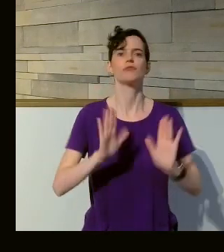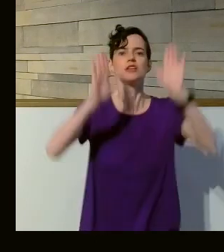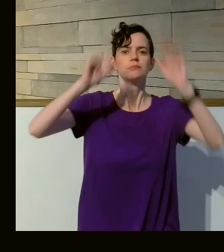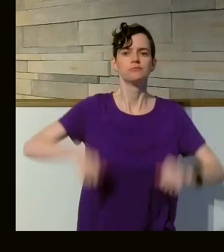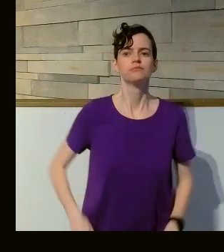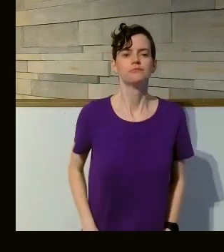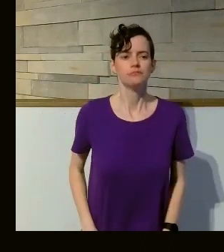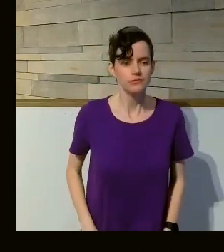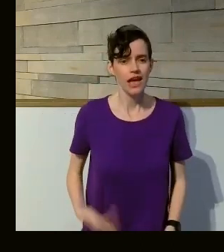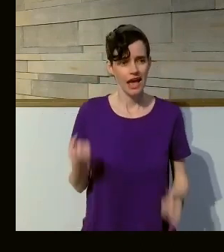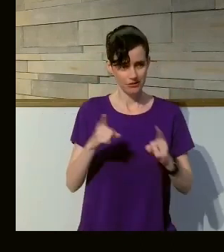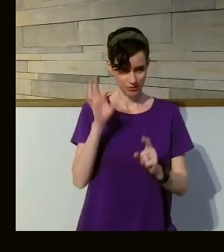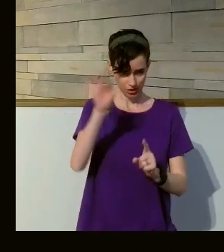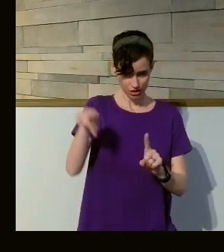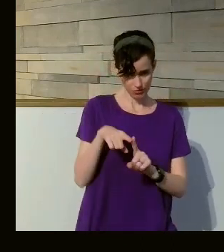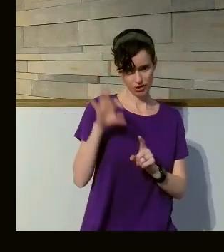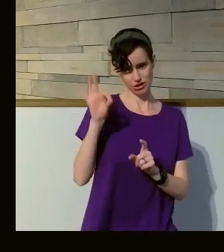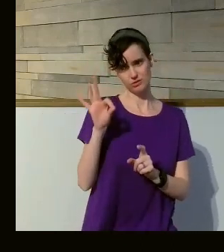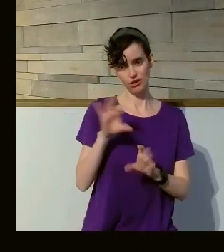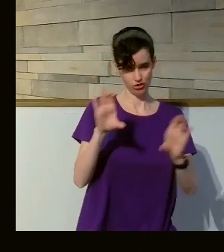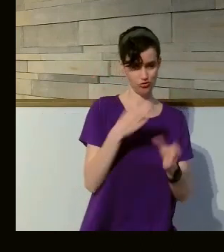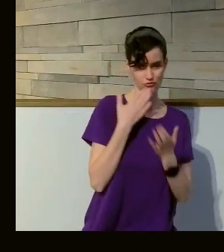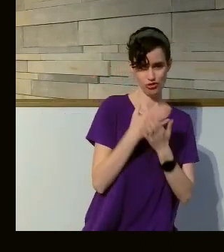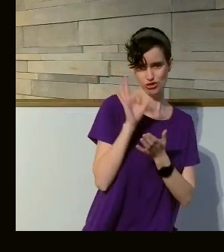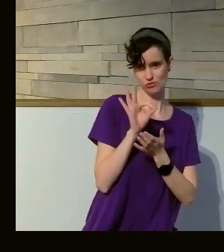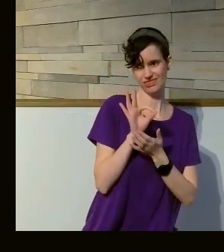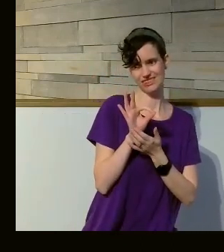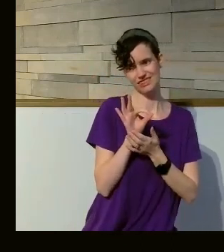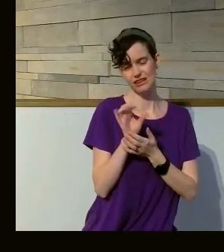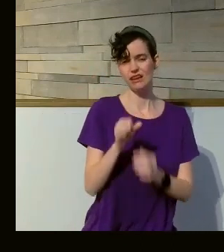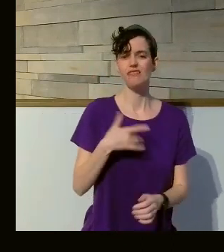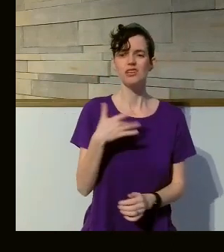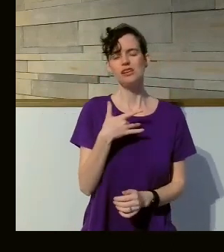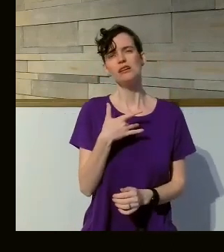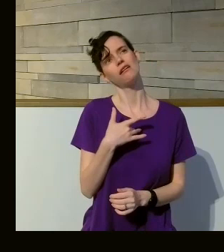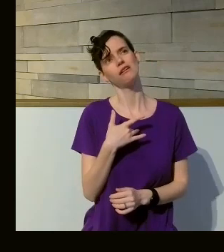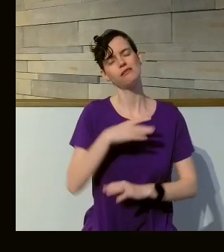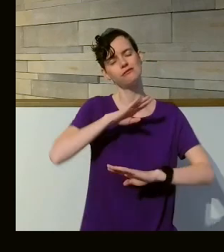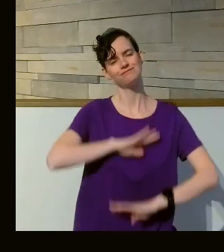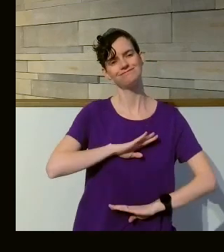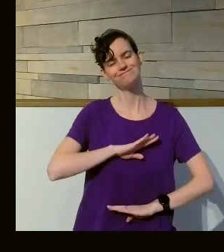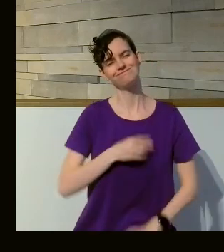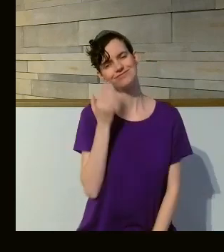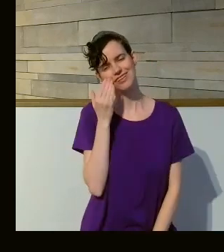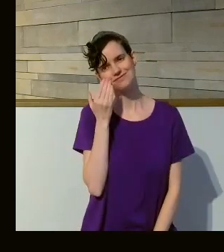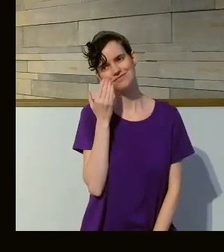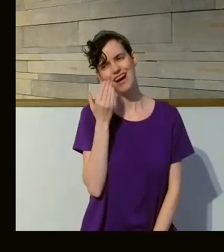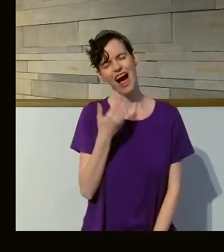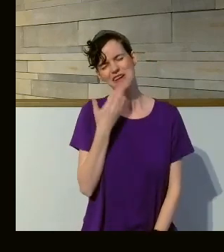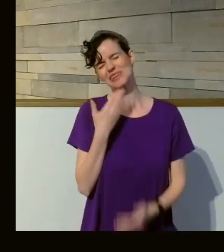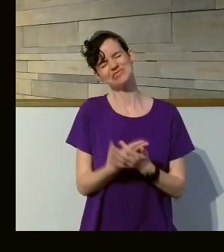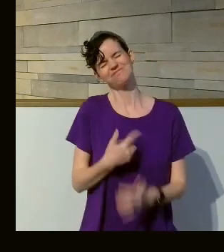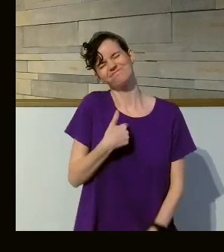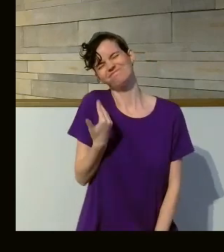And you know, whenever I preach sermons that I call a do-good sermon, we could feel, you know, I'm pretty